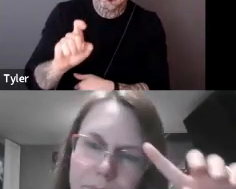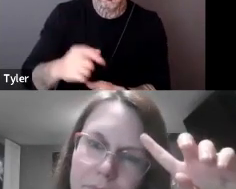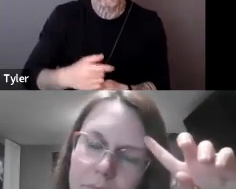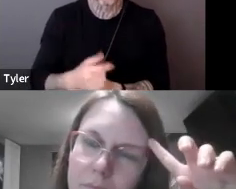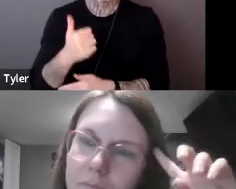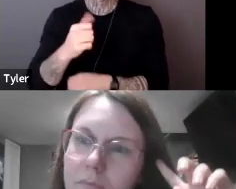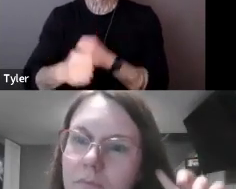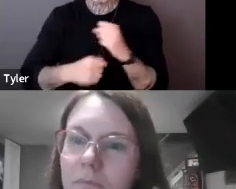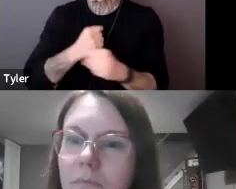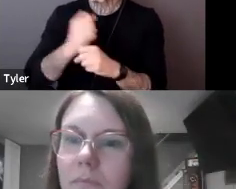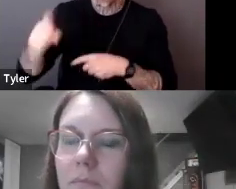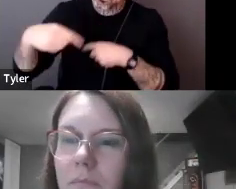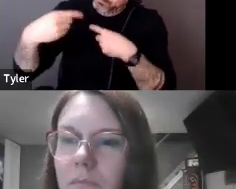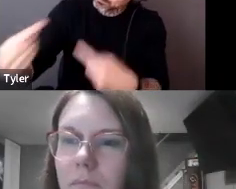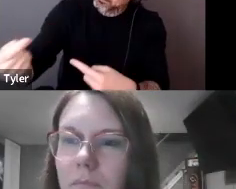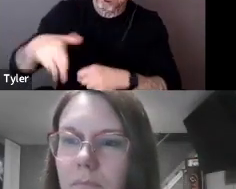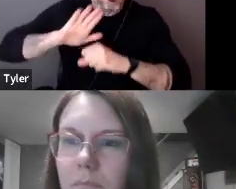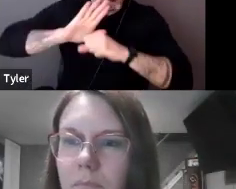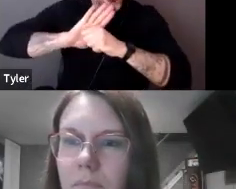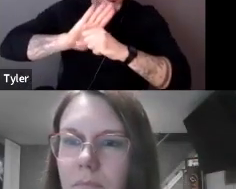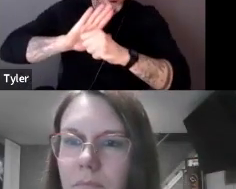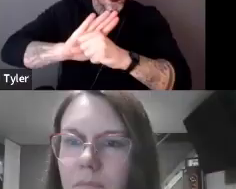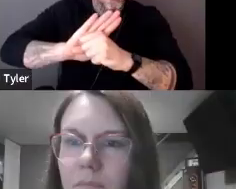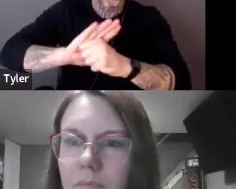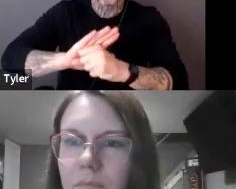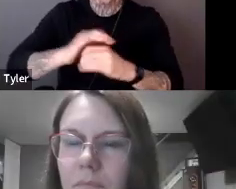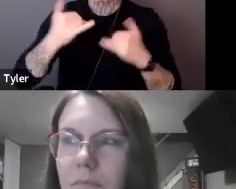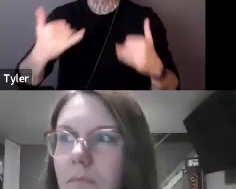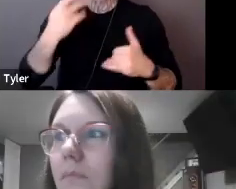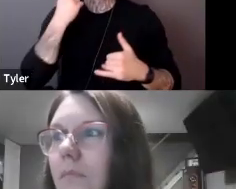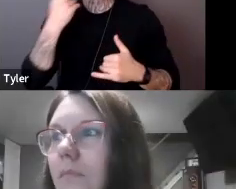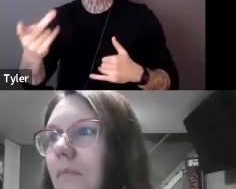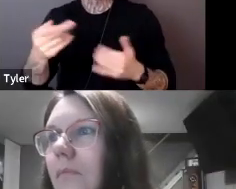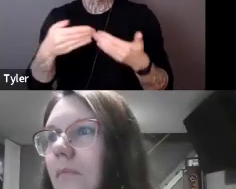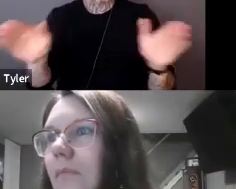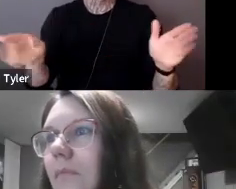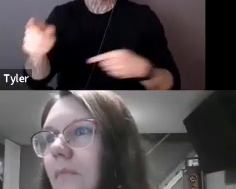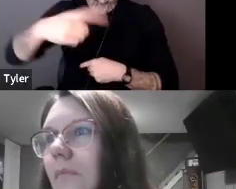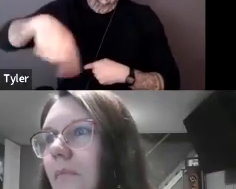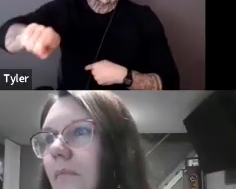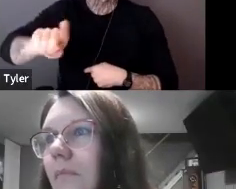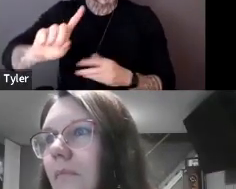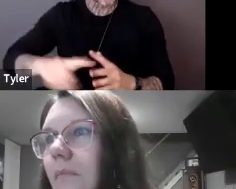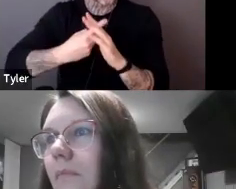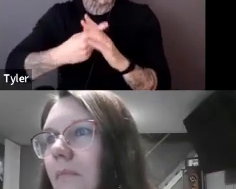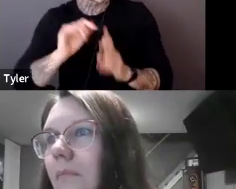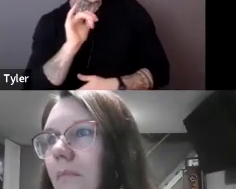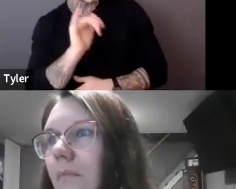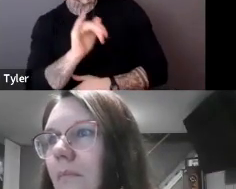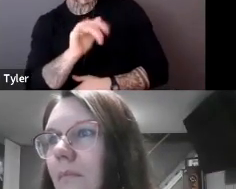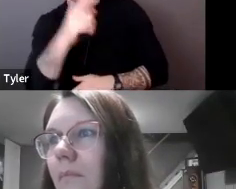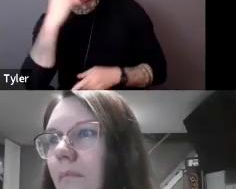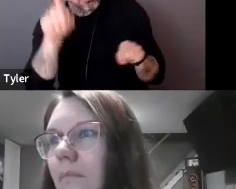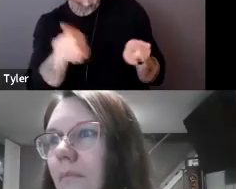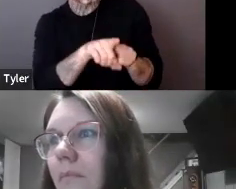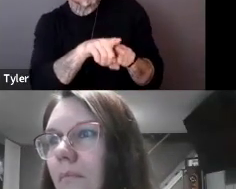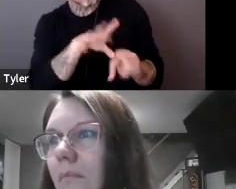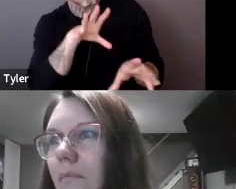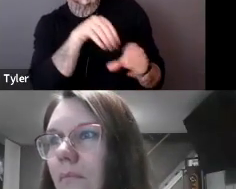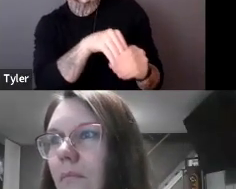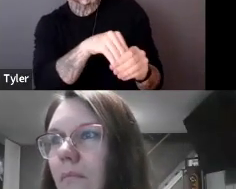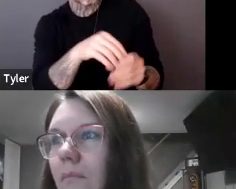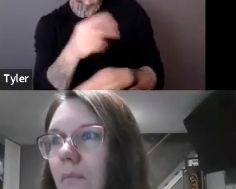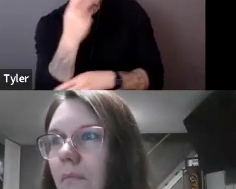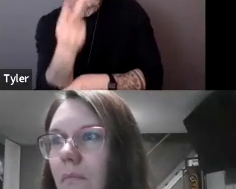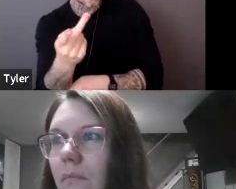decade. We are getting far more buy-in now than we have possibly in the past. Somebody